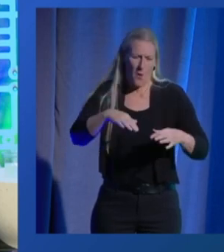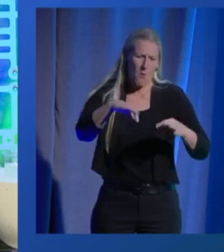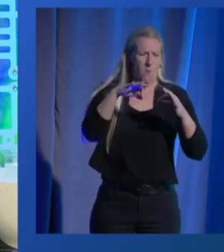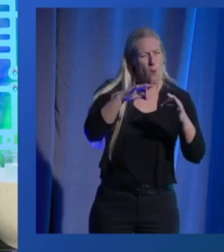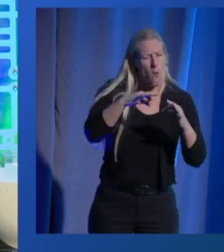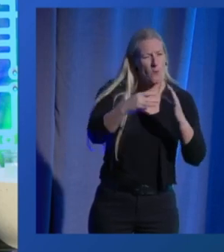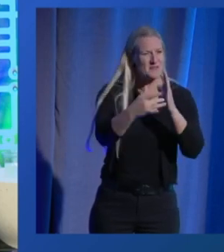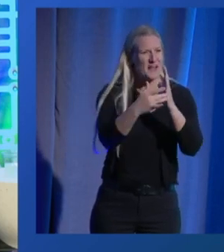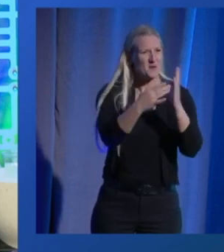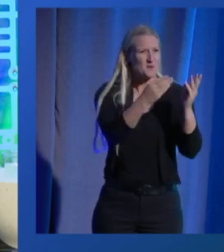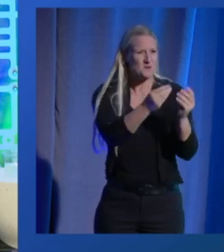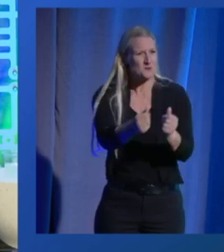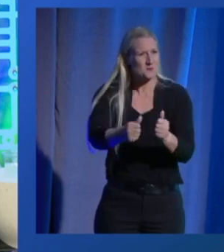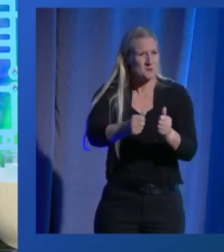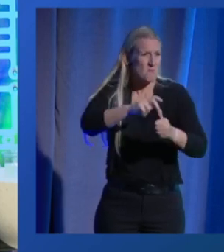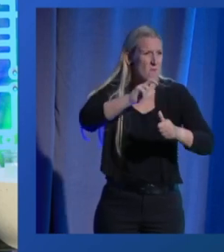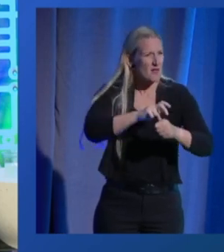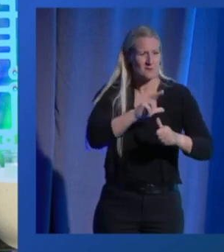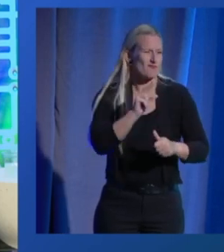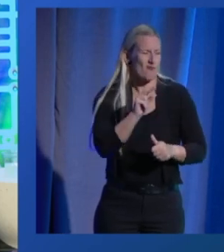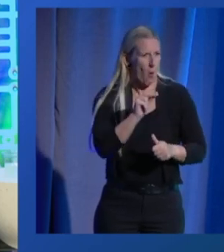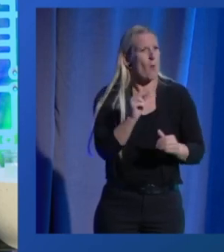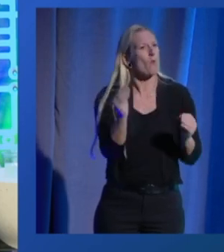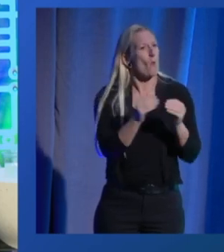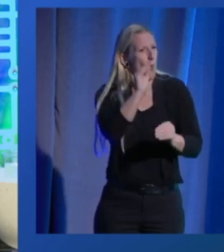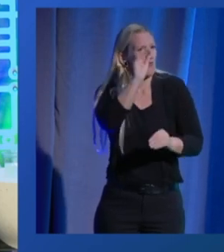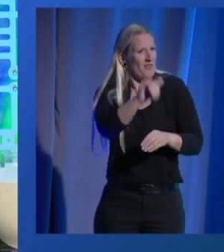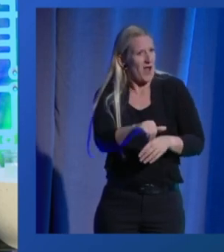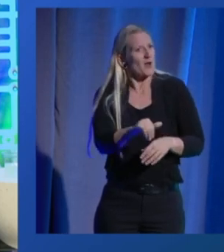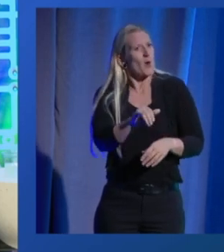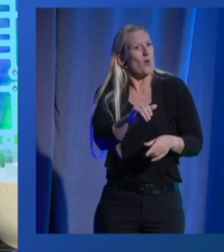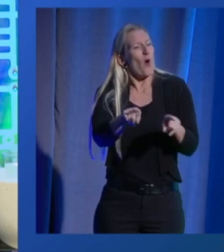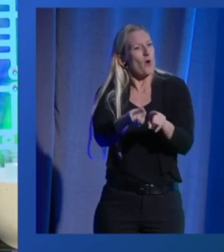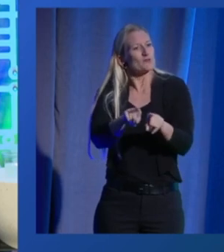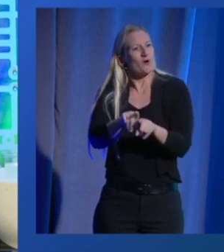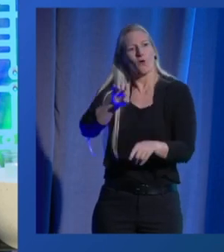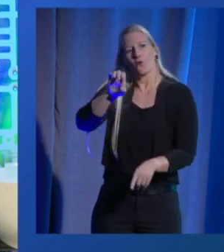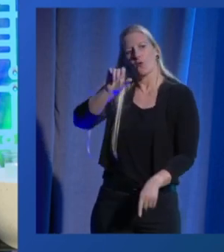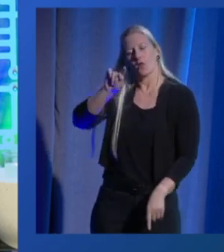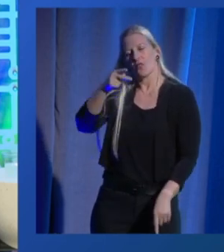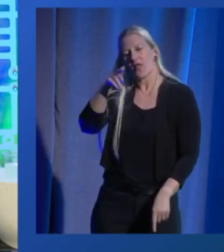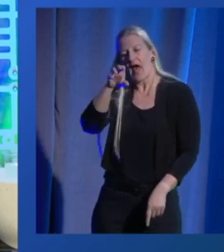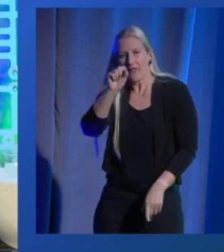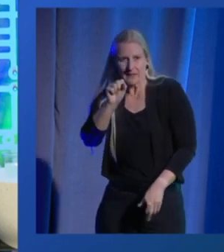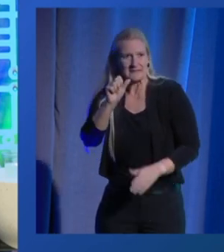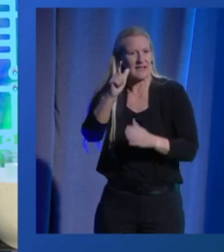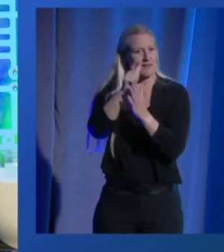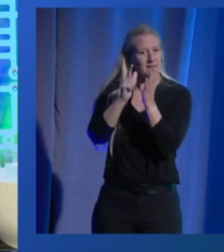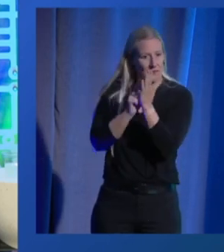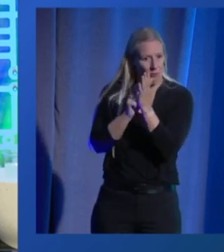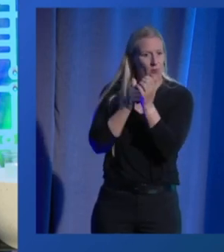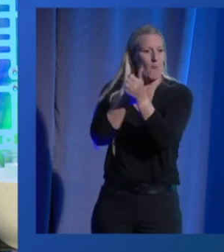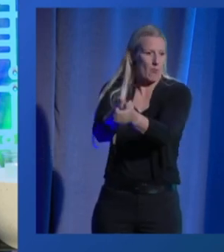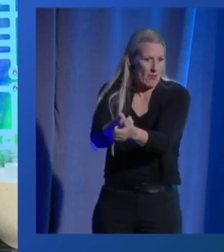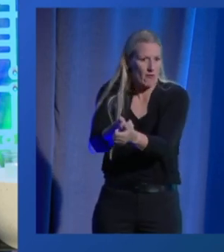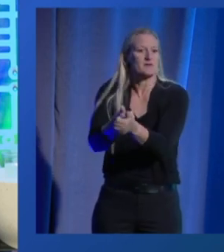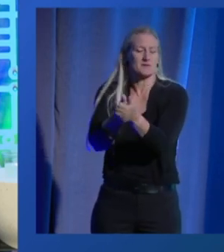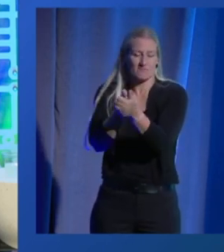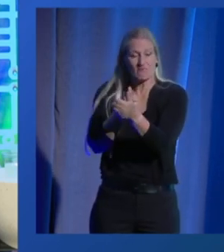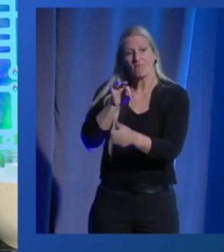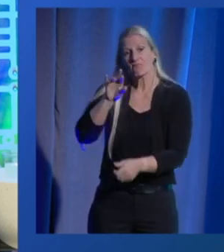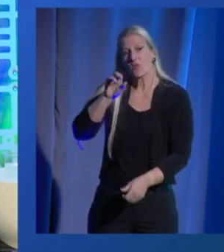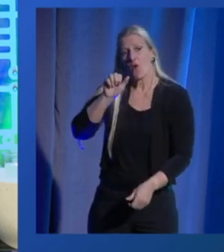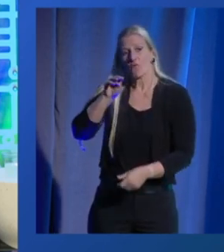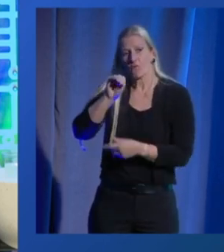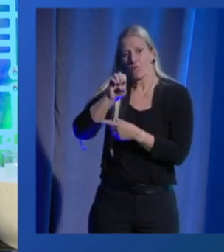Solutions but also the ethics and legal compliance government uh governance uh Frameworks in